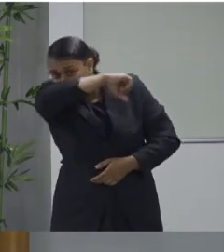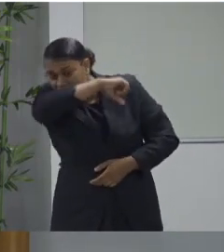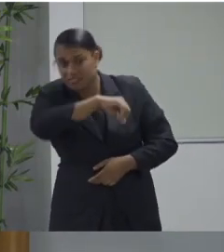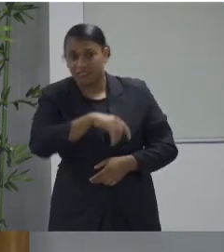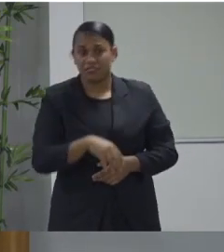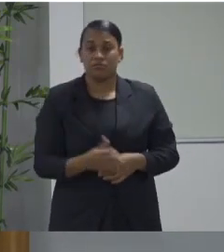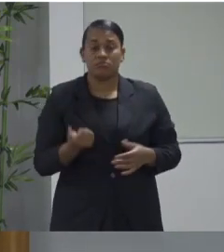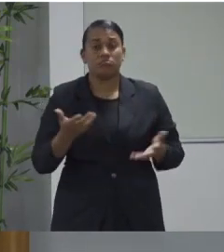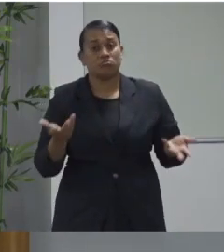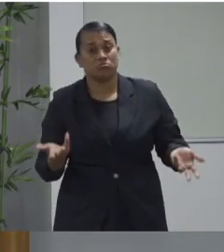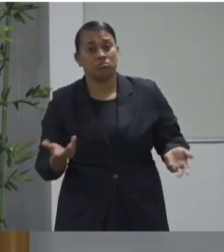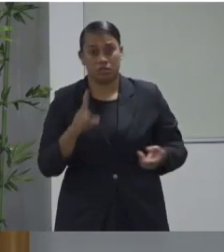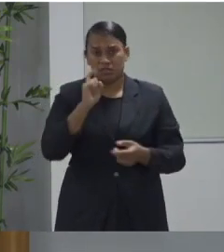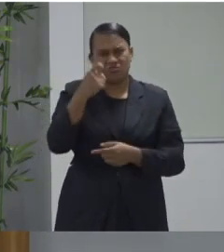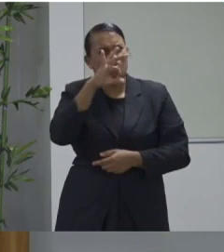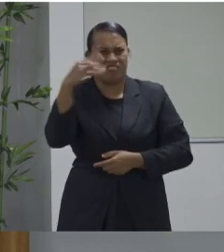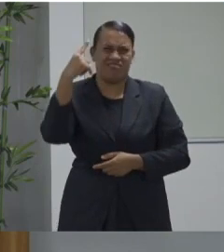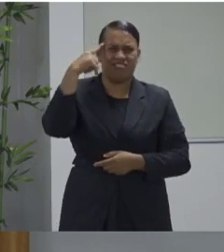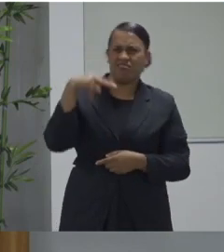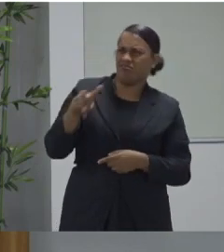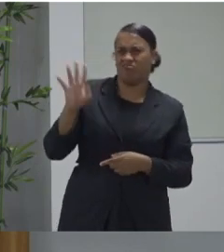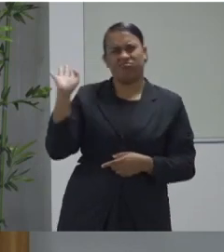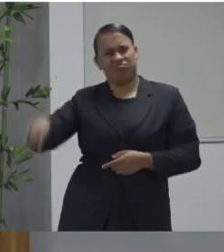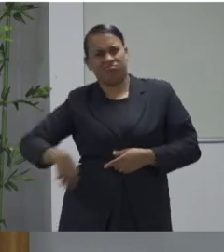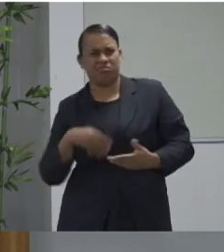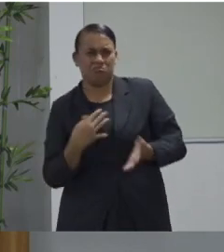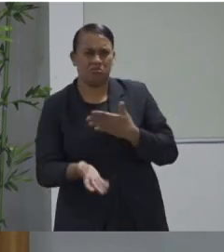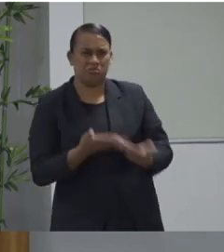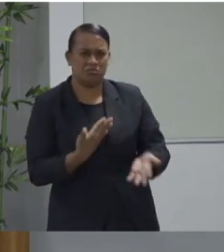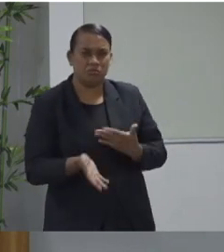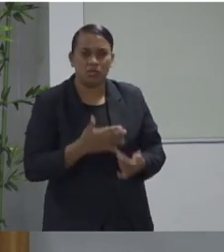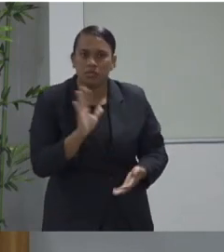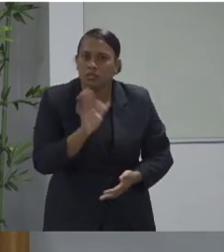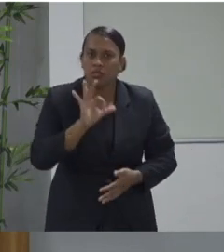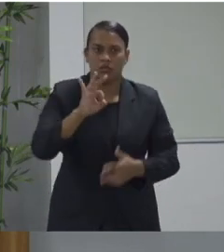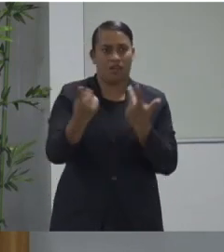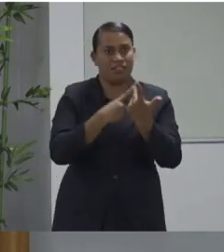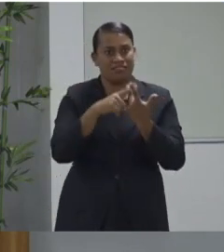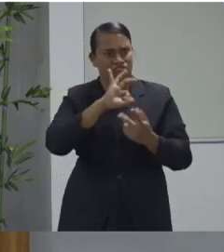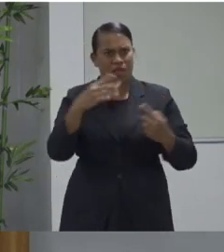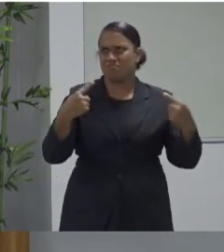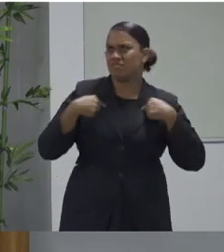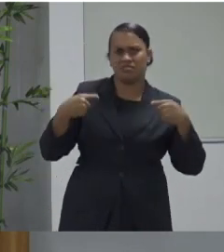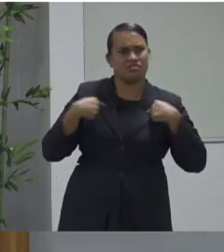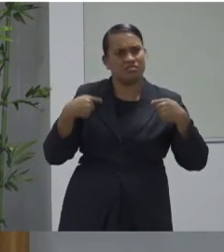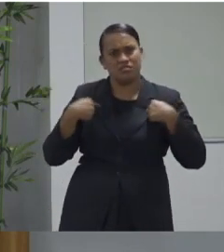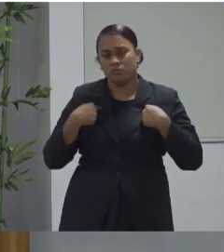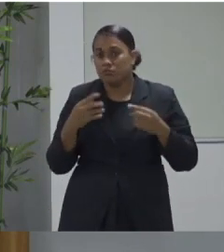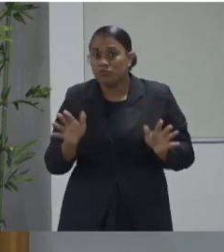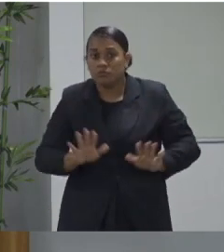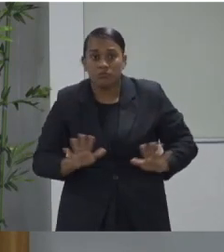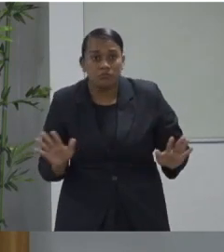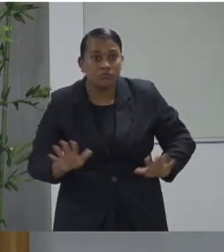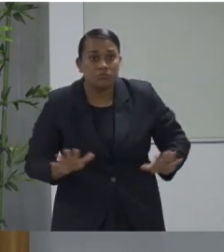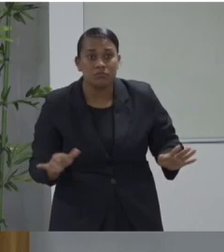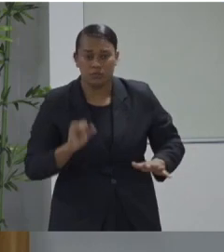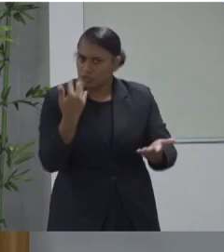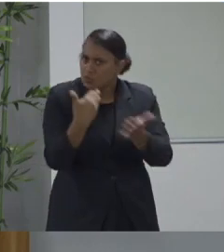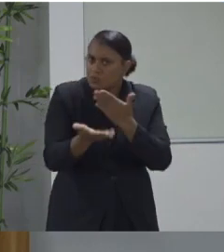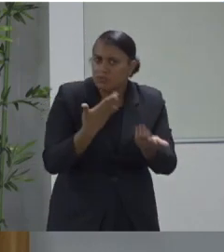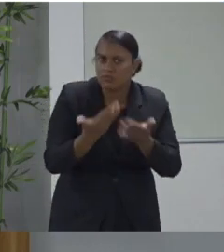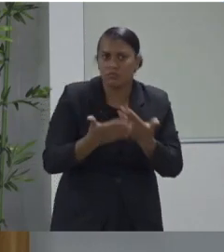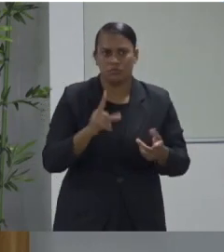thing or something that others should do but not you. It is not trivial. It is very